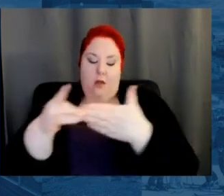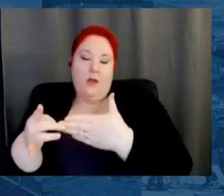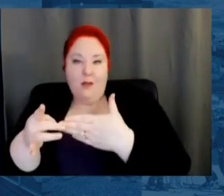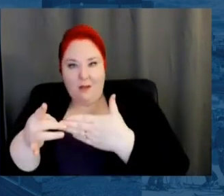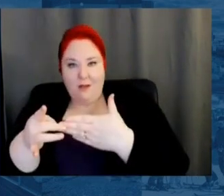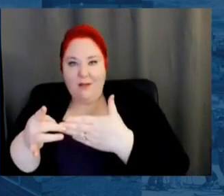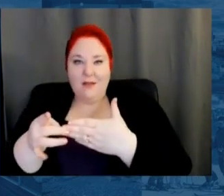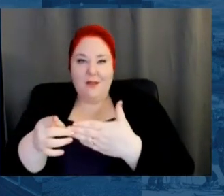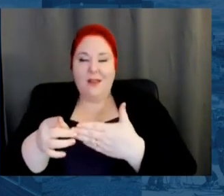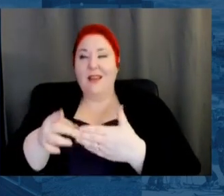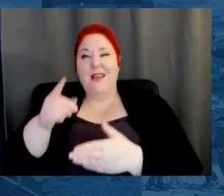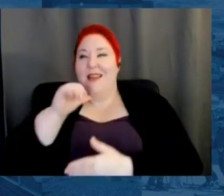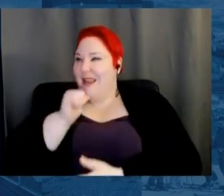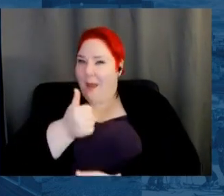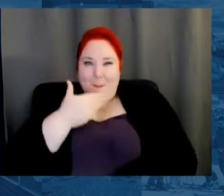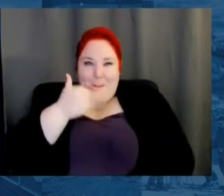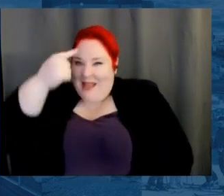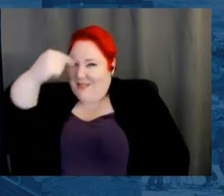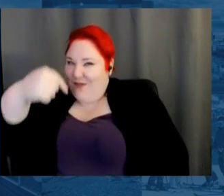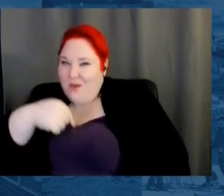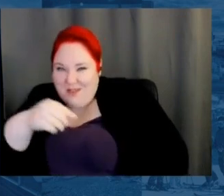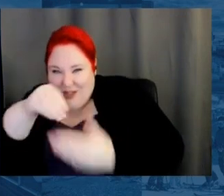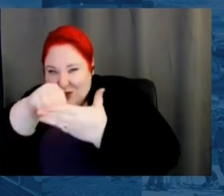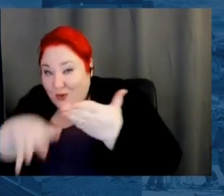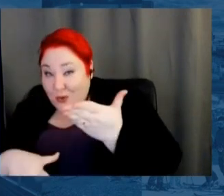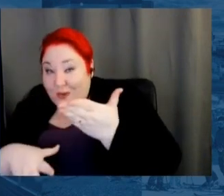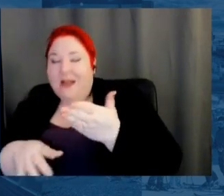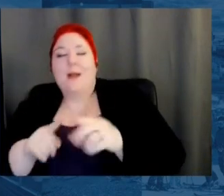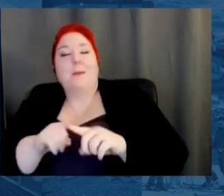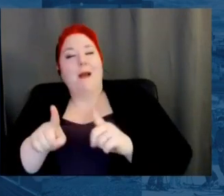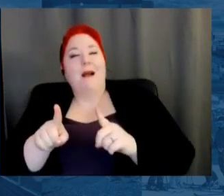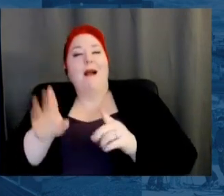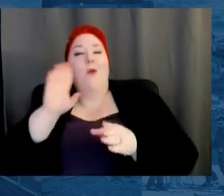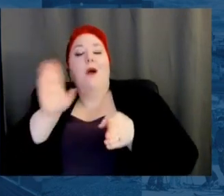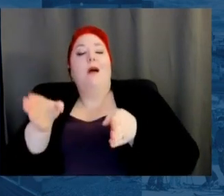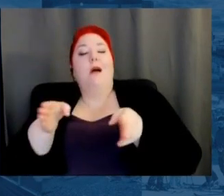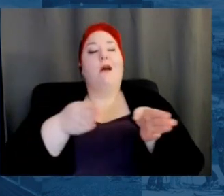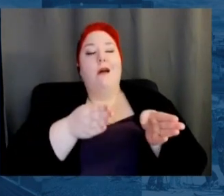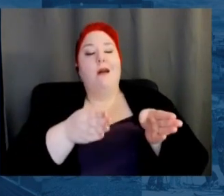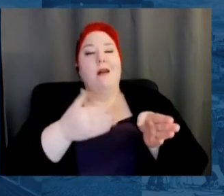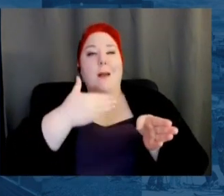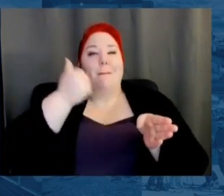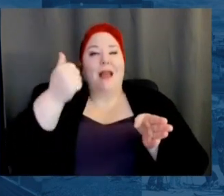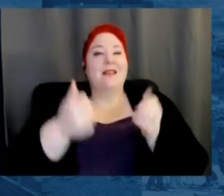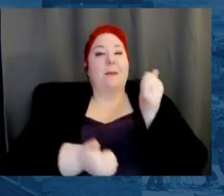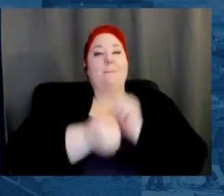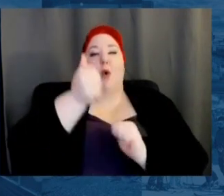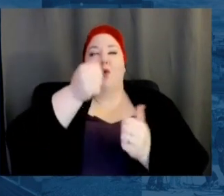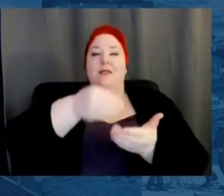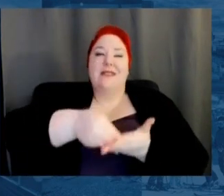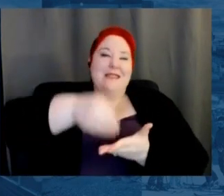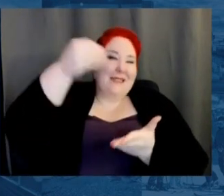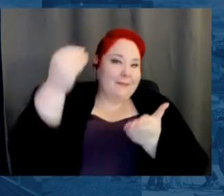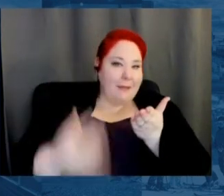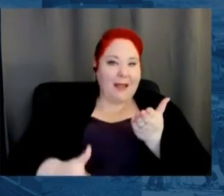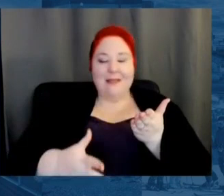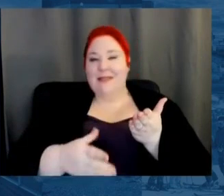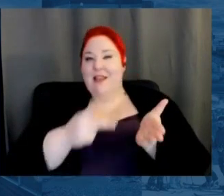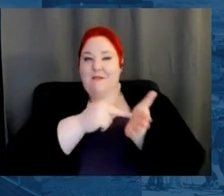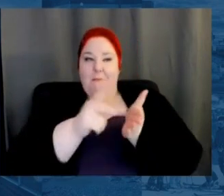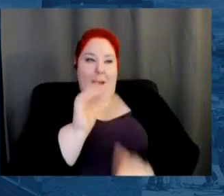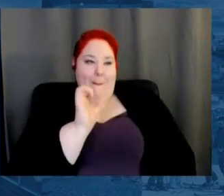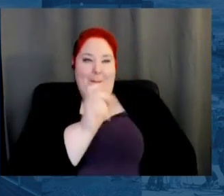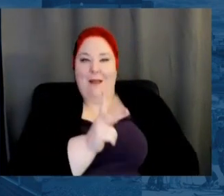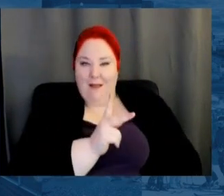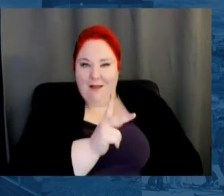to not what's best for the student, but somehow they end up with the most expensive repayment option. That's going to end.